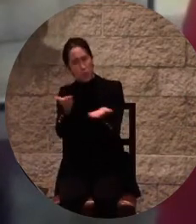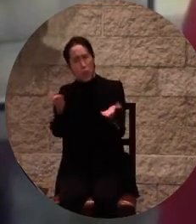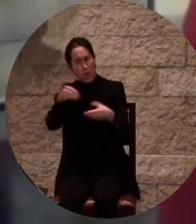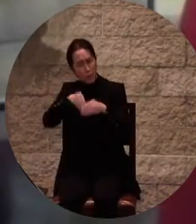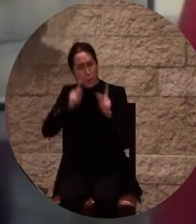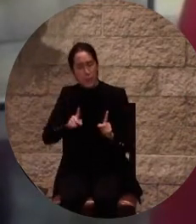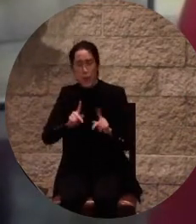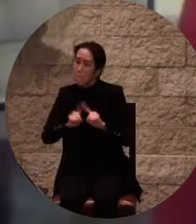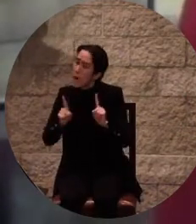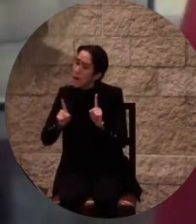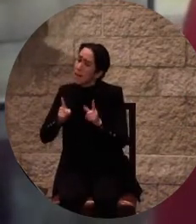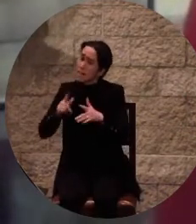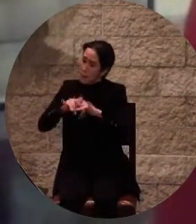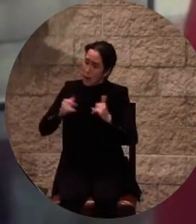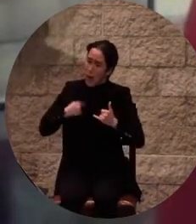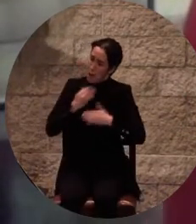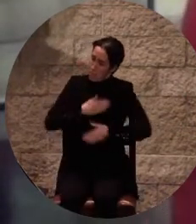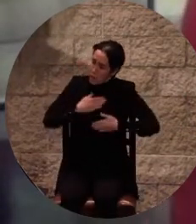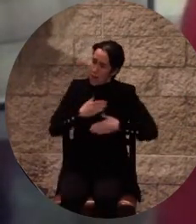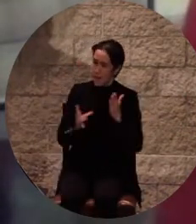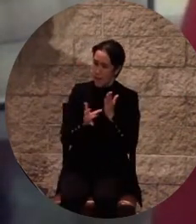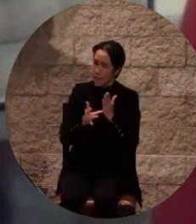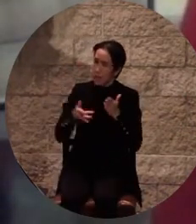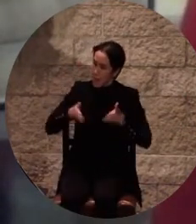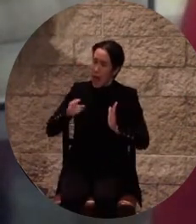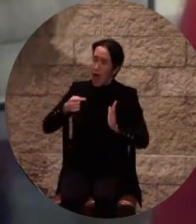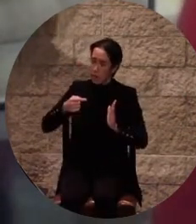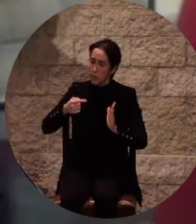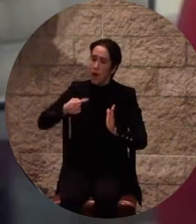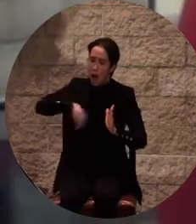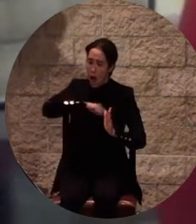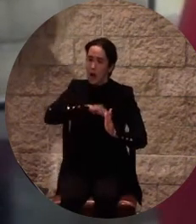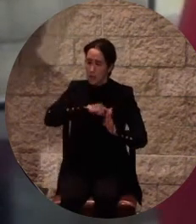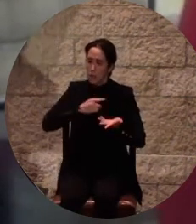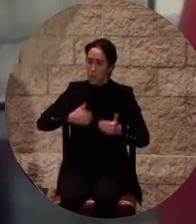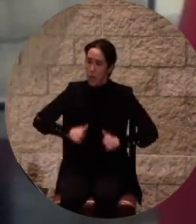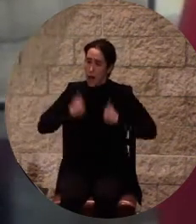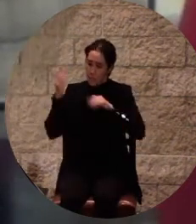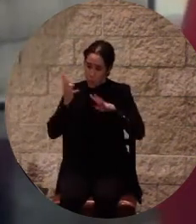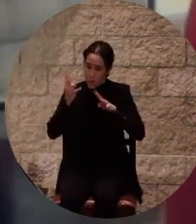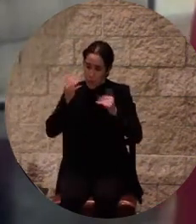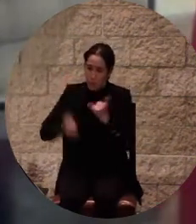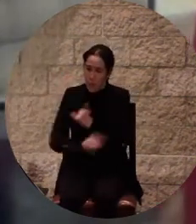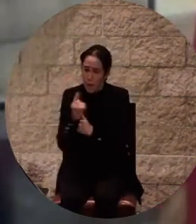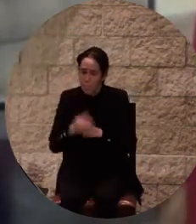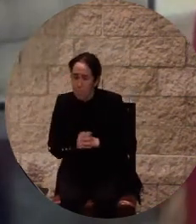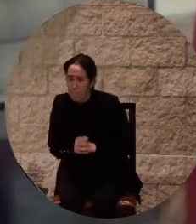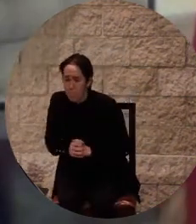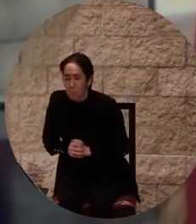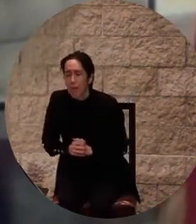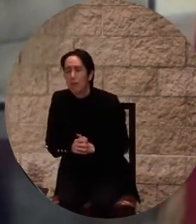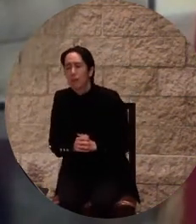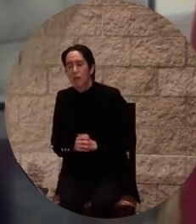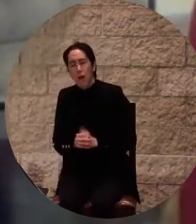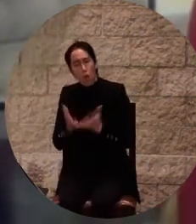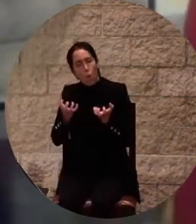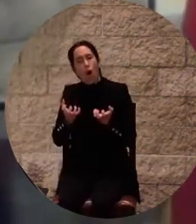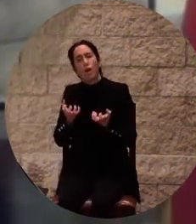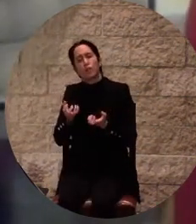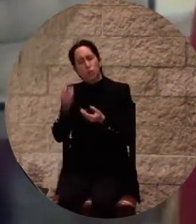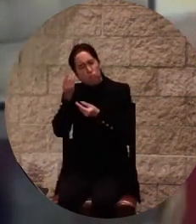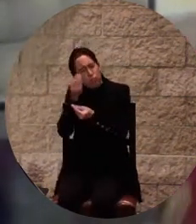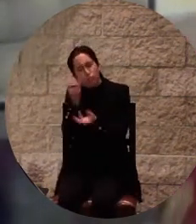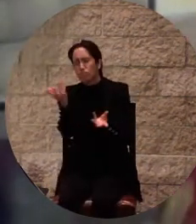grateful for the technology we have that's allowing me to do this. I just really want to wish you all a